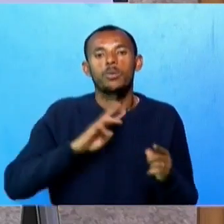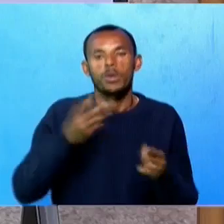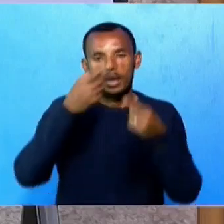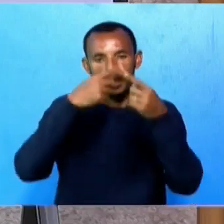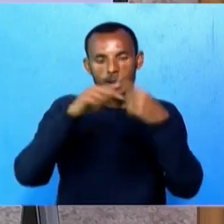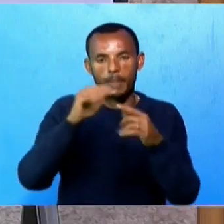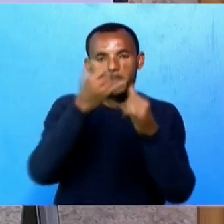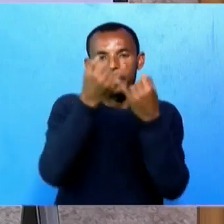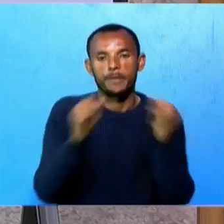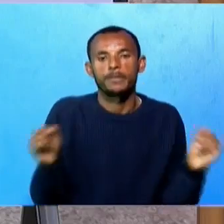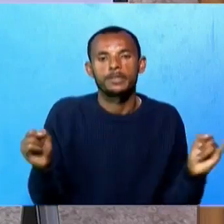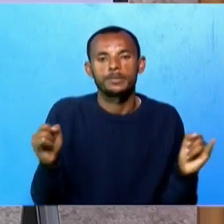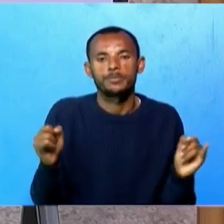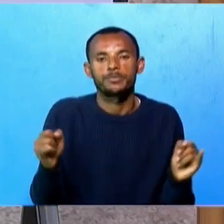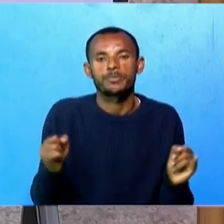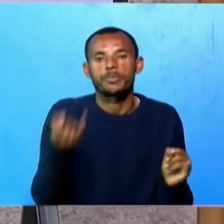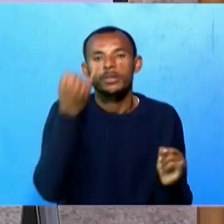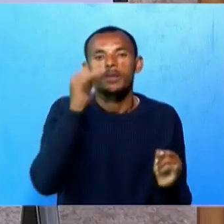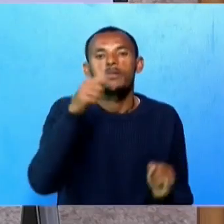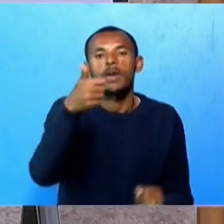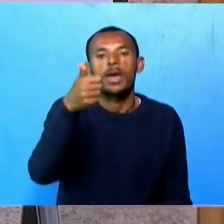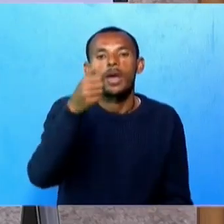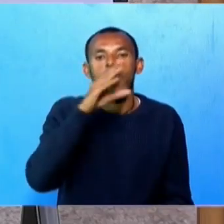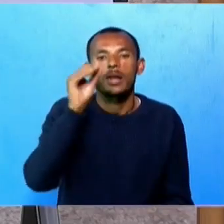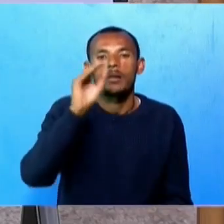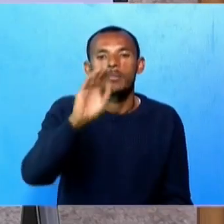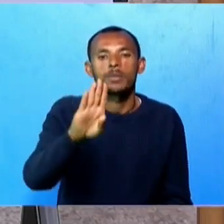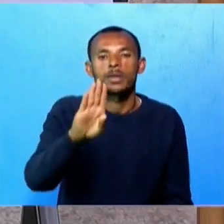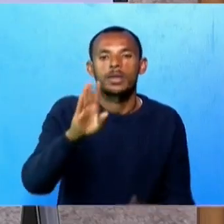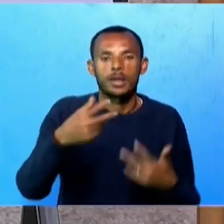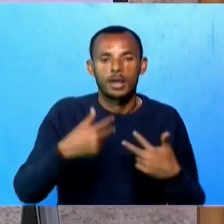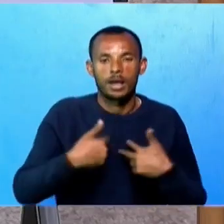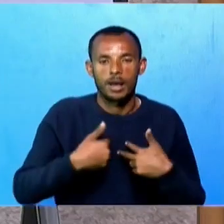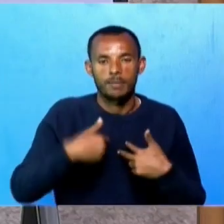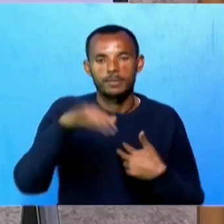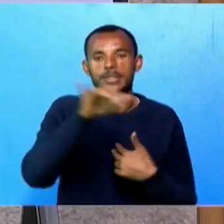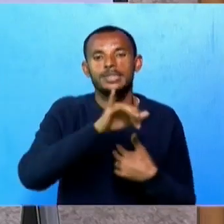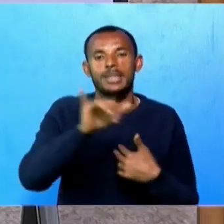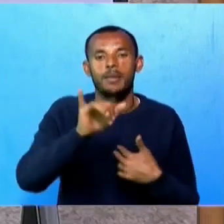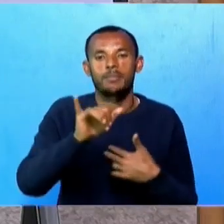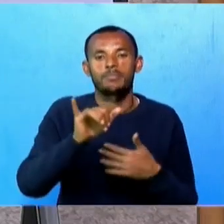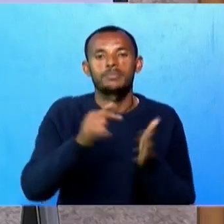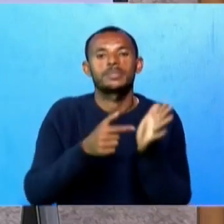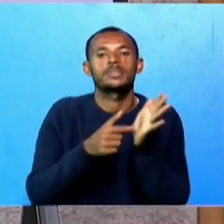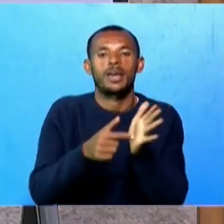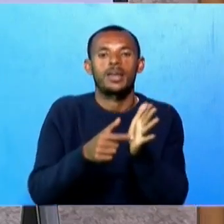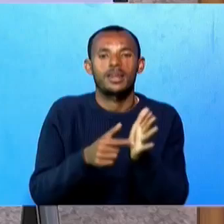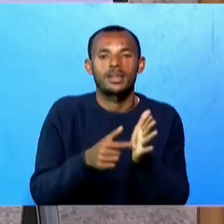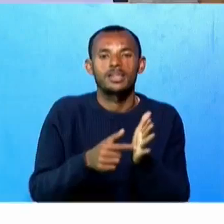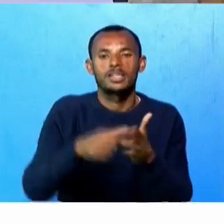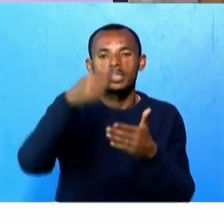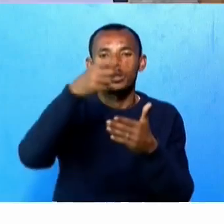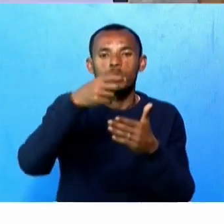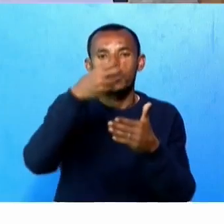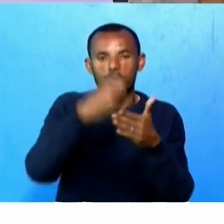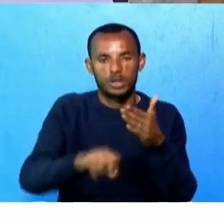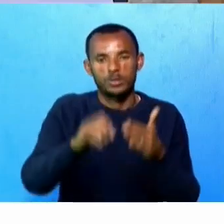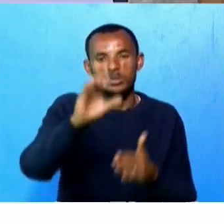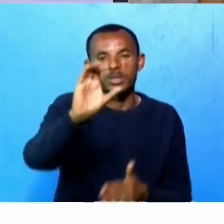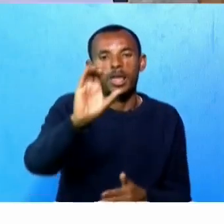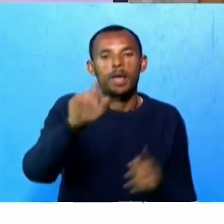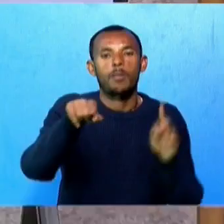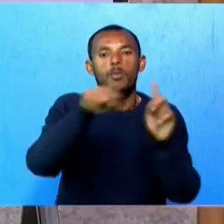part, if A and B have the same sign, the quotient C will be